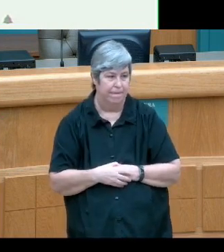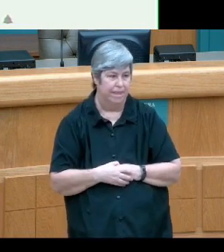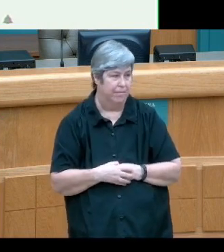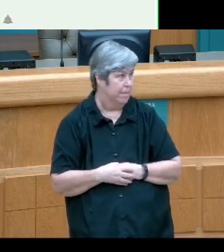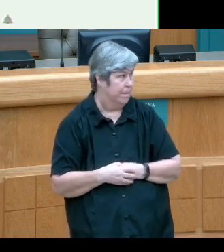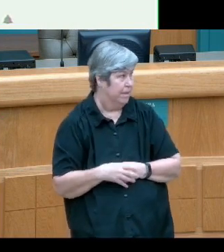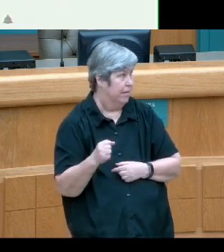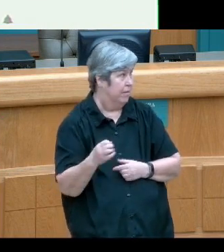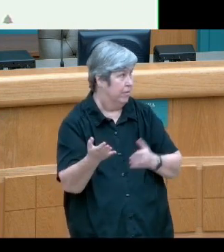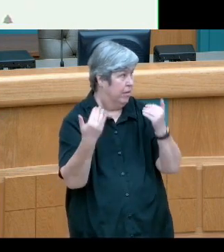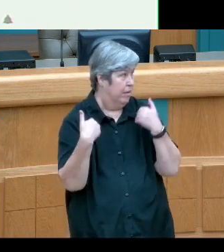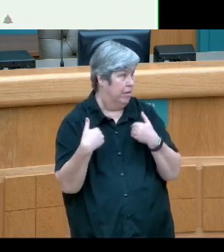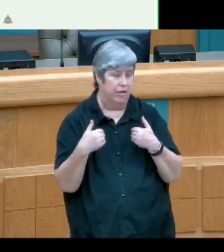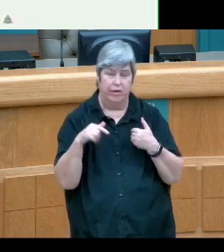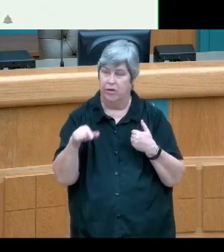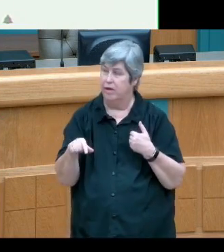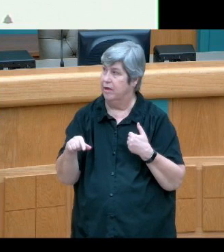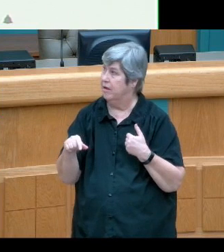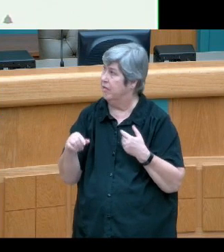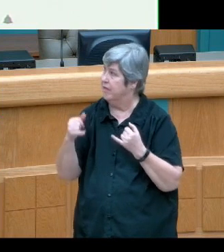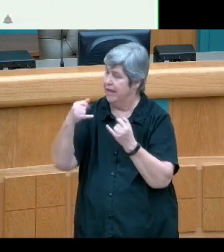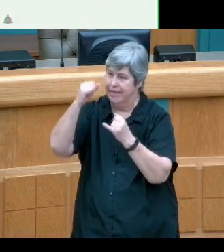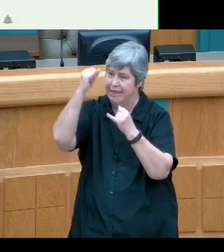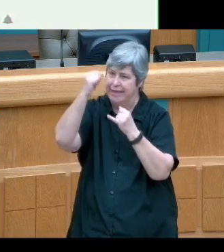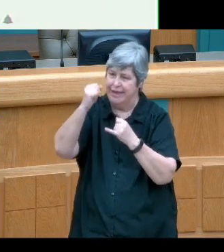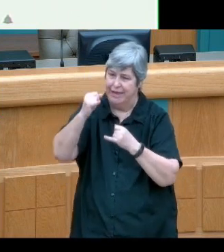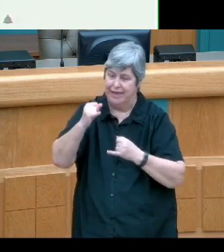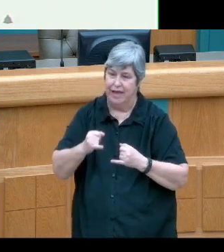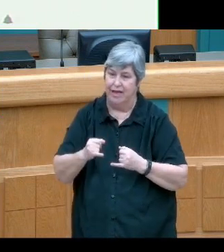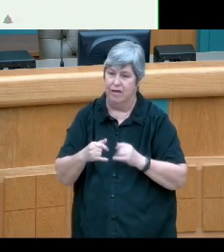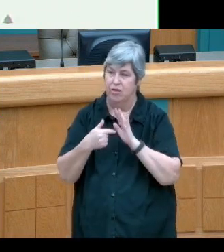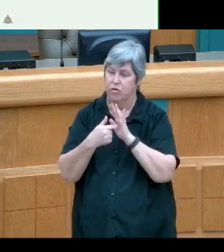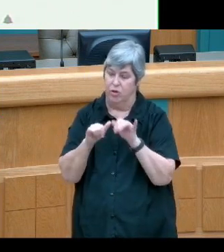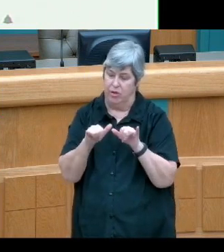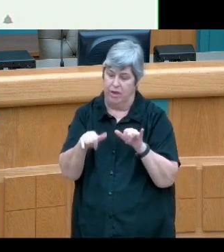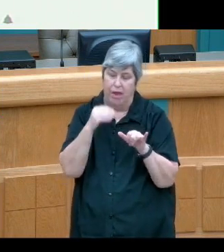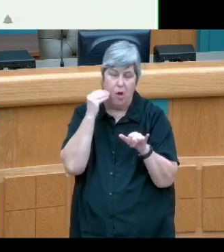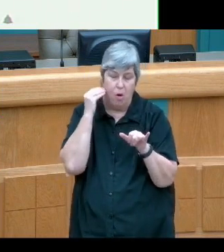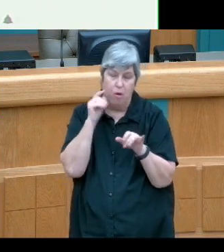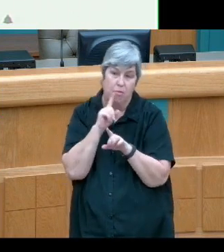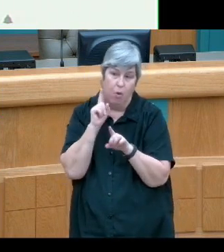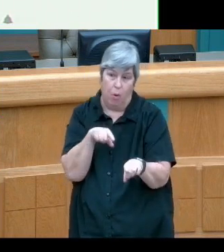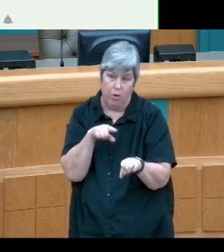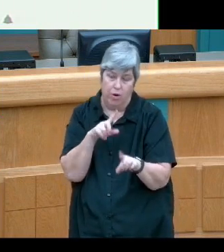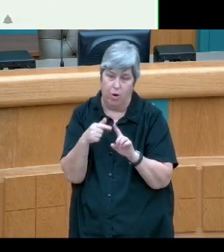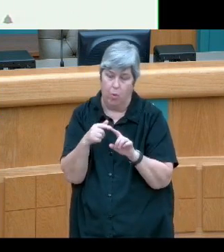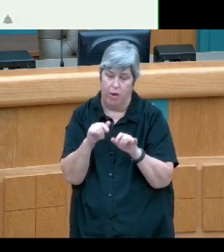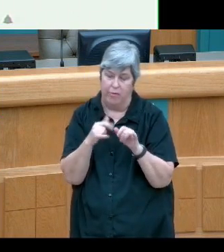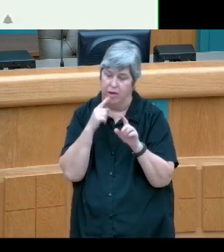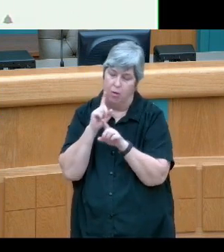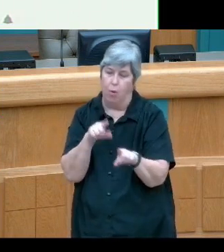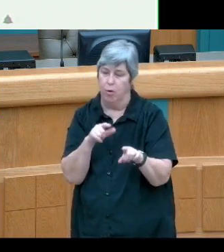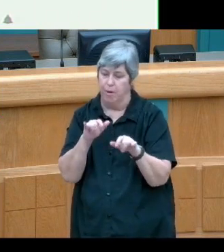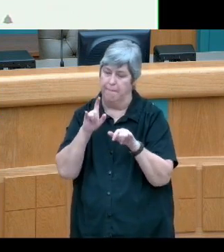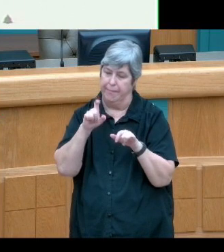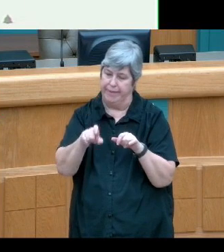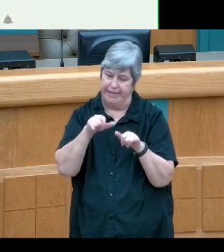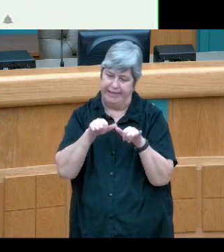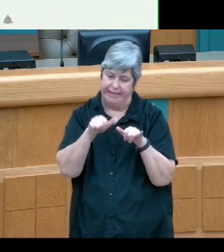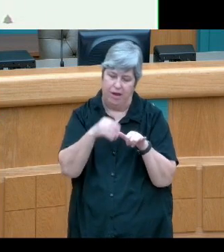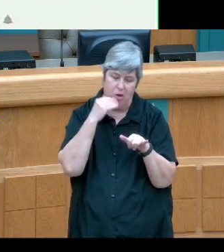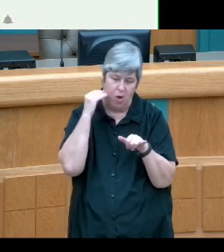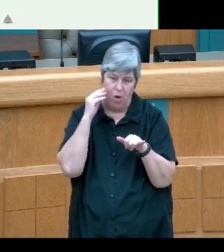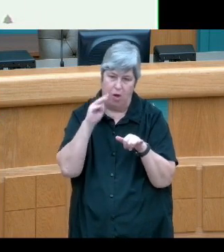Yep. So this dashed line here shows you the stay-at-home, when the stay-at-home order was put in place